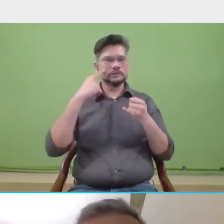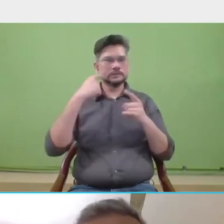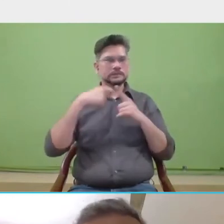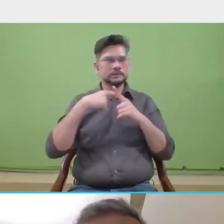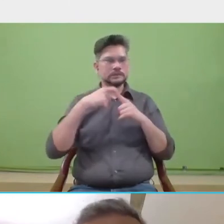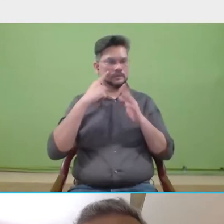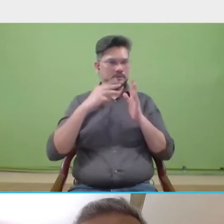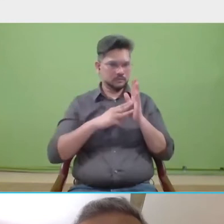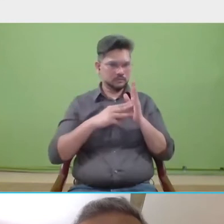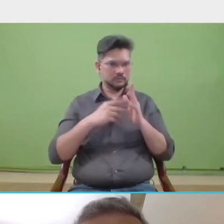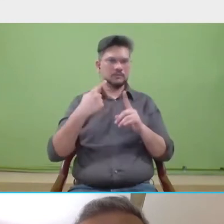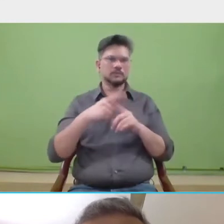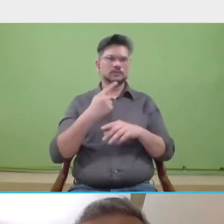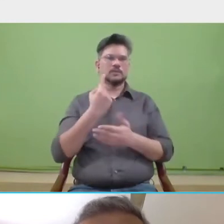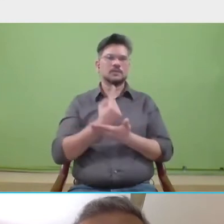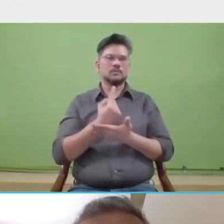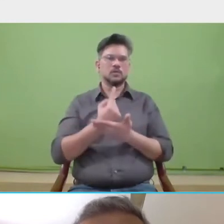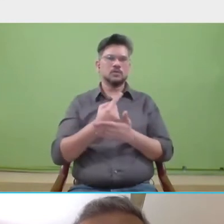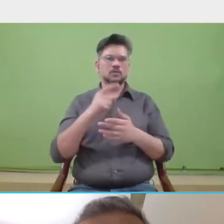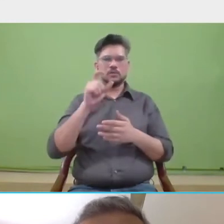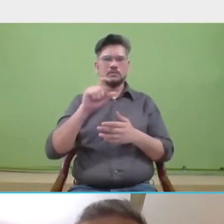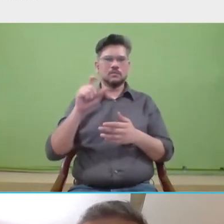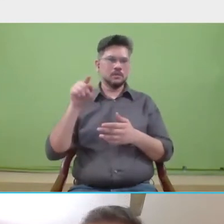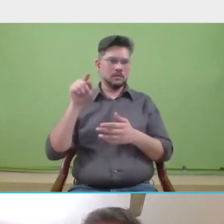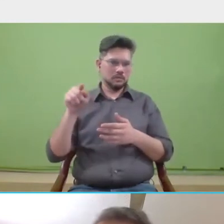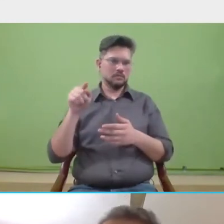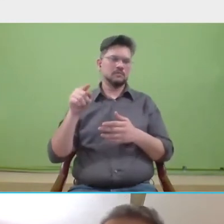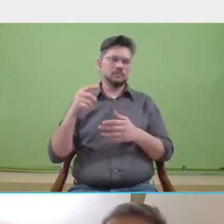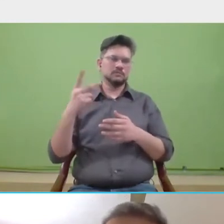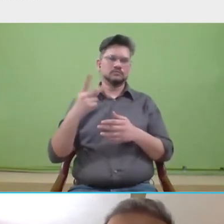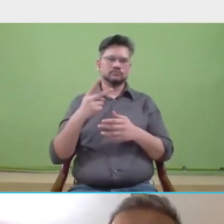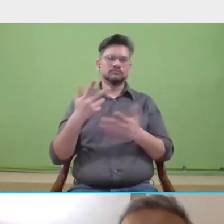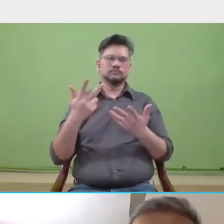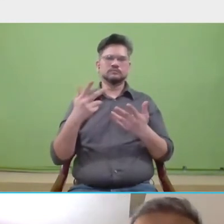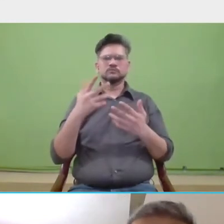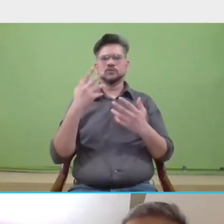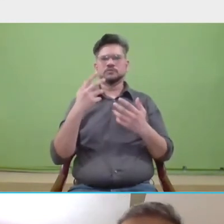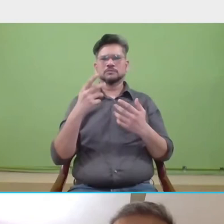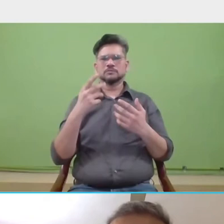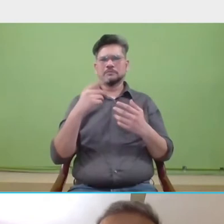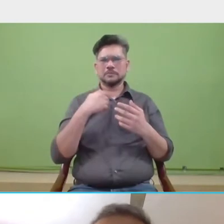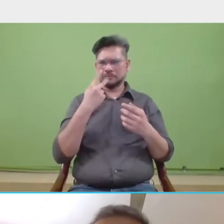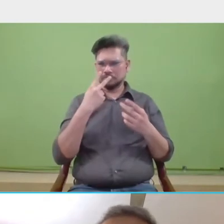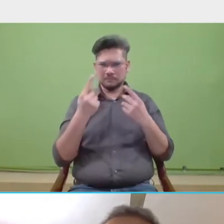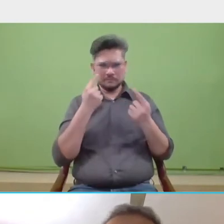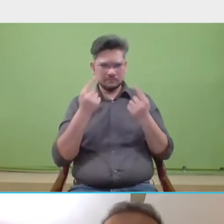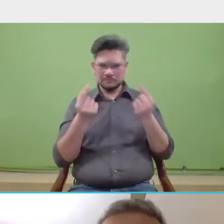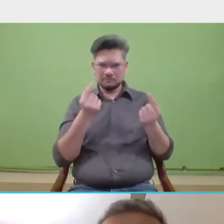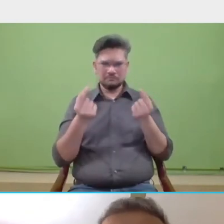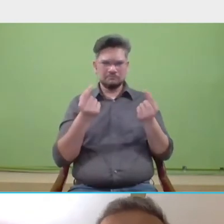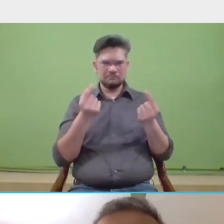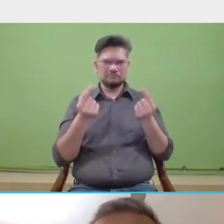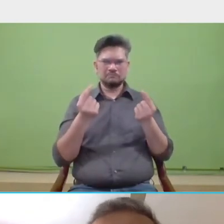we are still looking for the same pattern but of course we find differences on surface so when we say